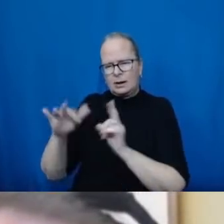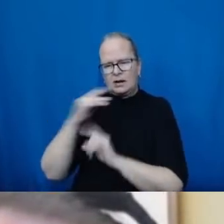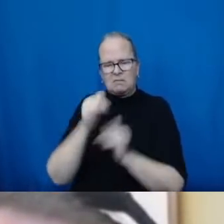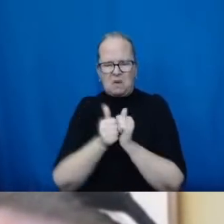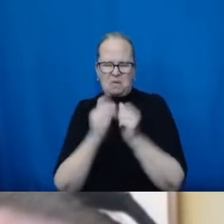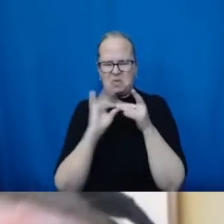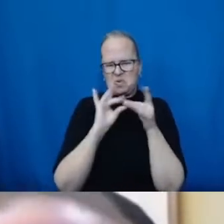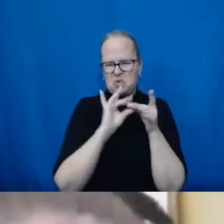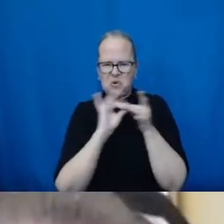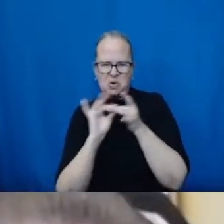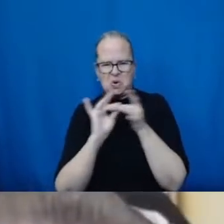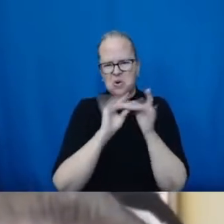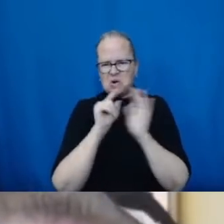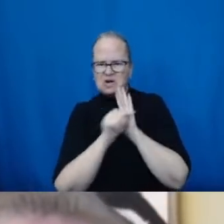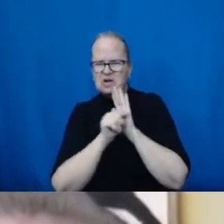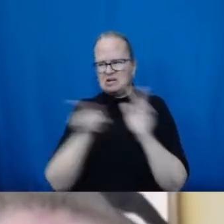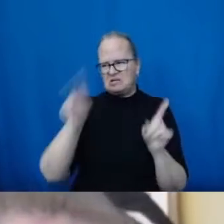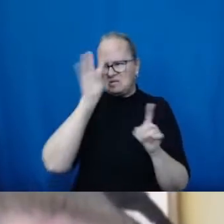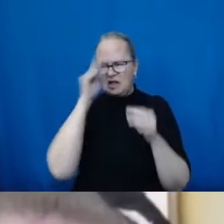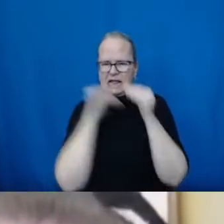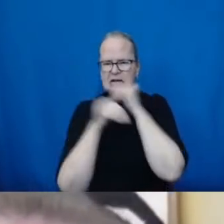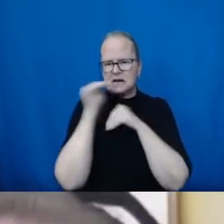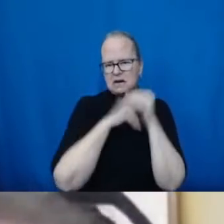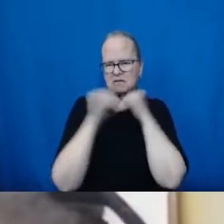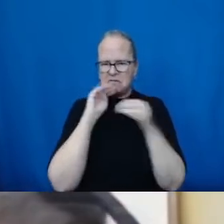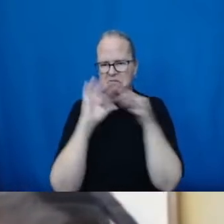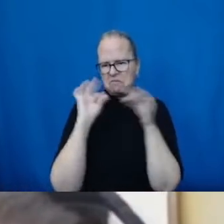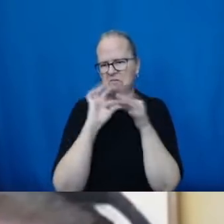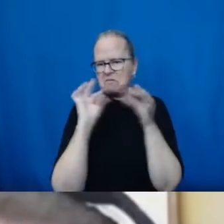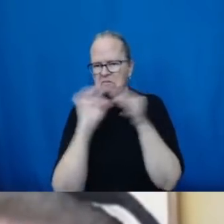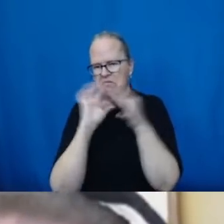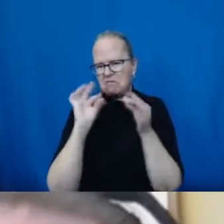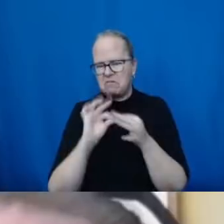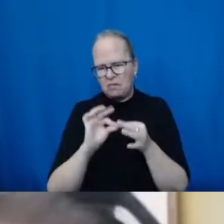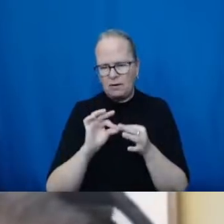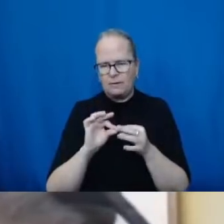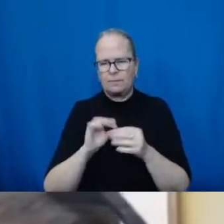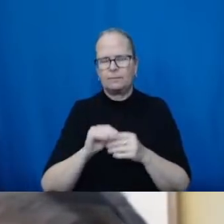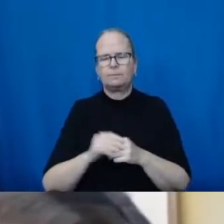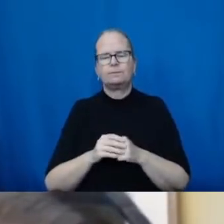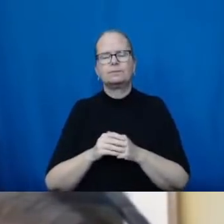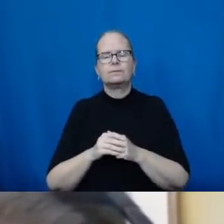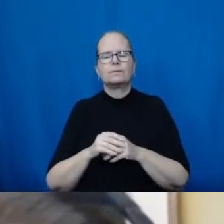this is not, and I said this last time I was on, this is sort of my one-trick pony of